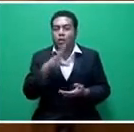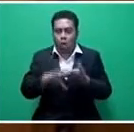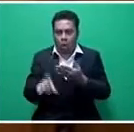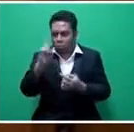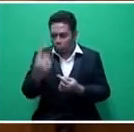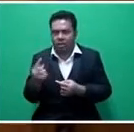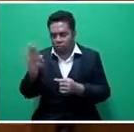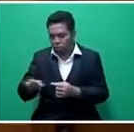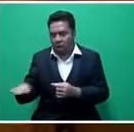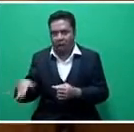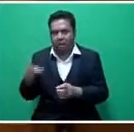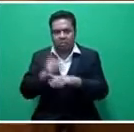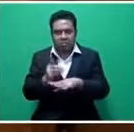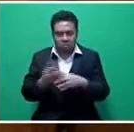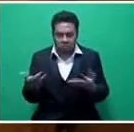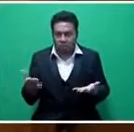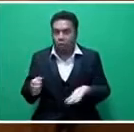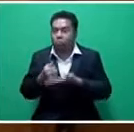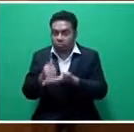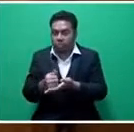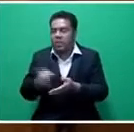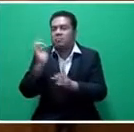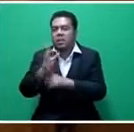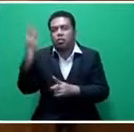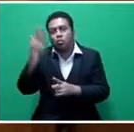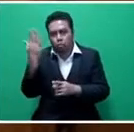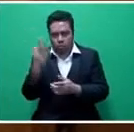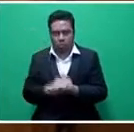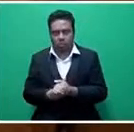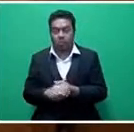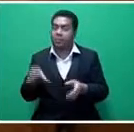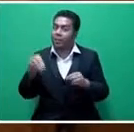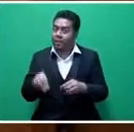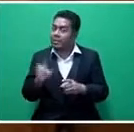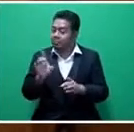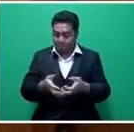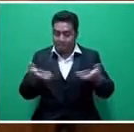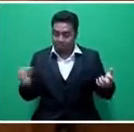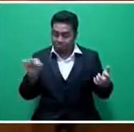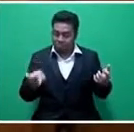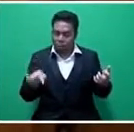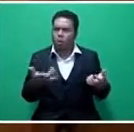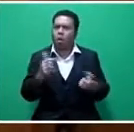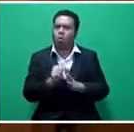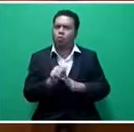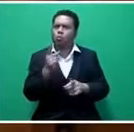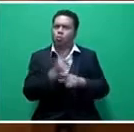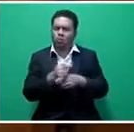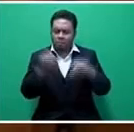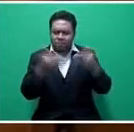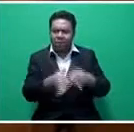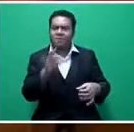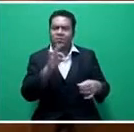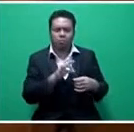assist children needing assistance in our special school. Mr. Speaker, apart from that, we also have the boat